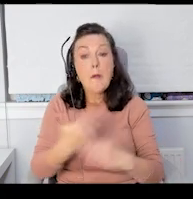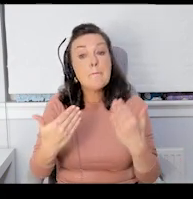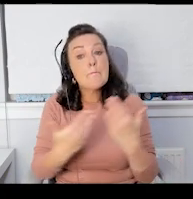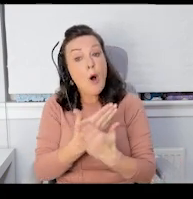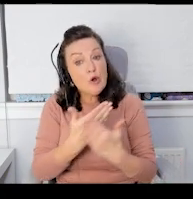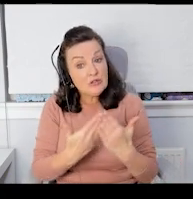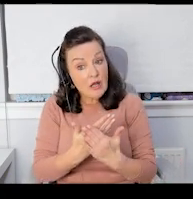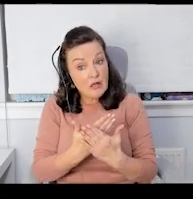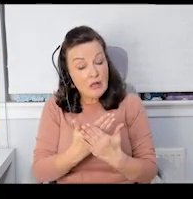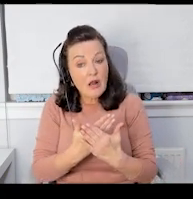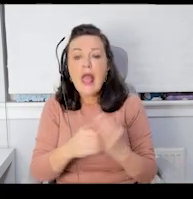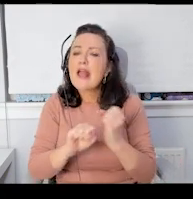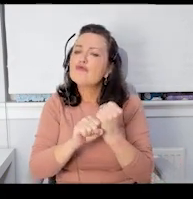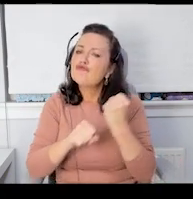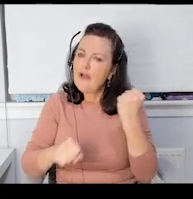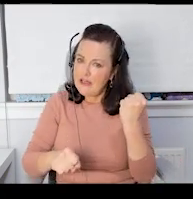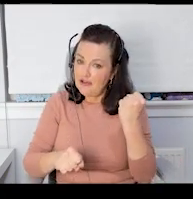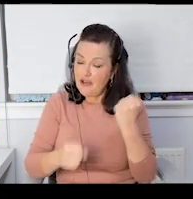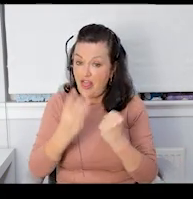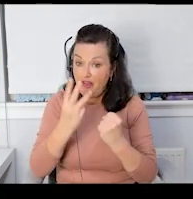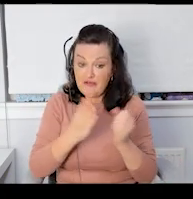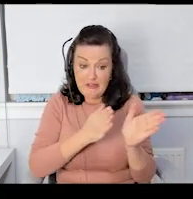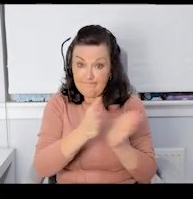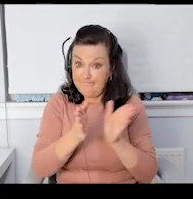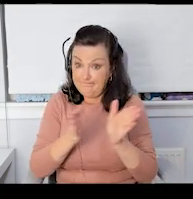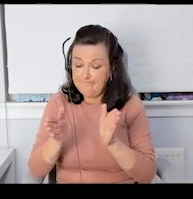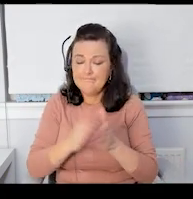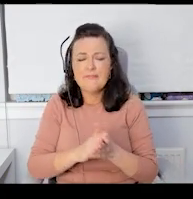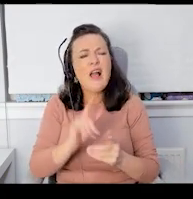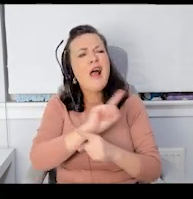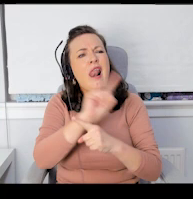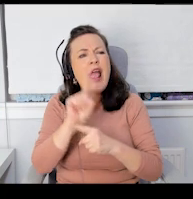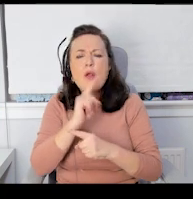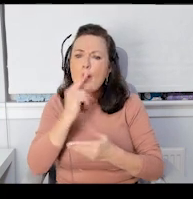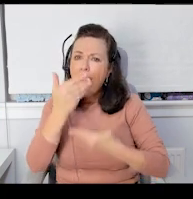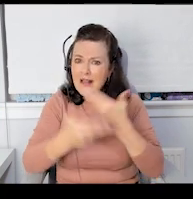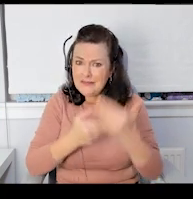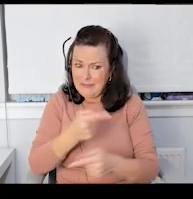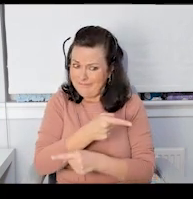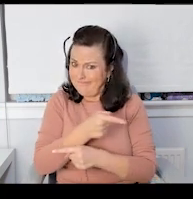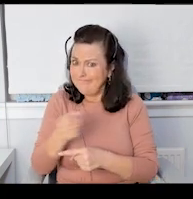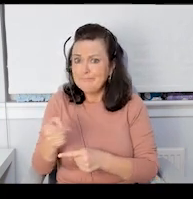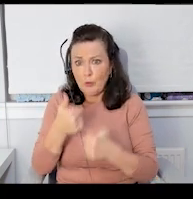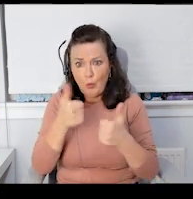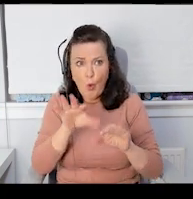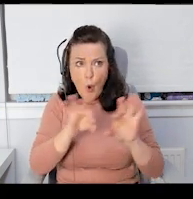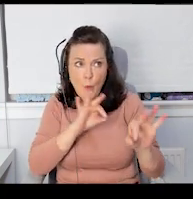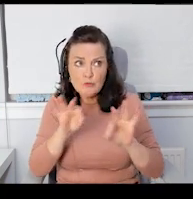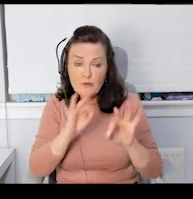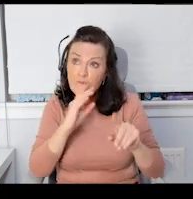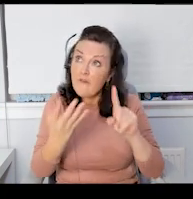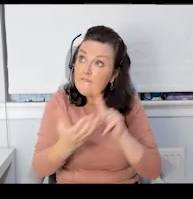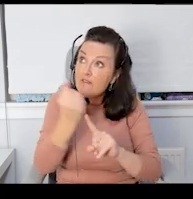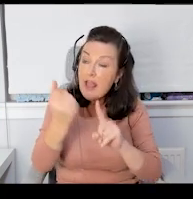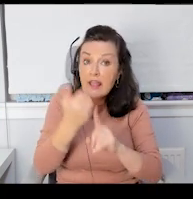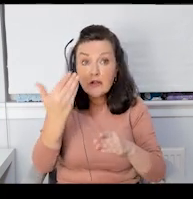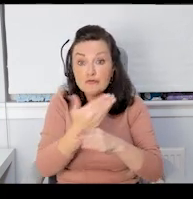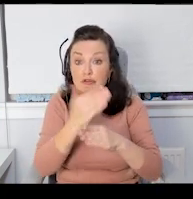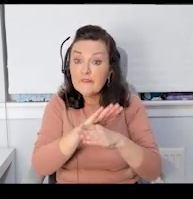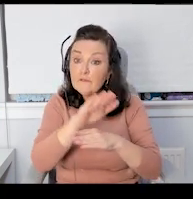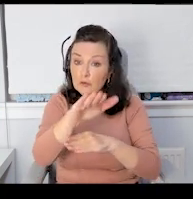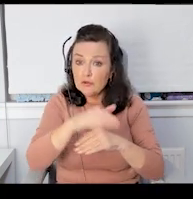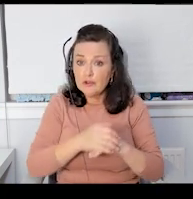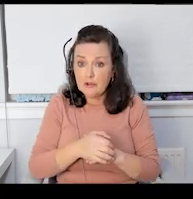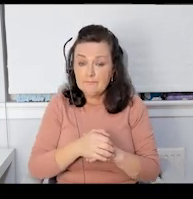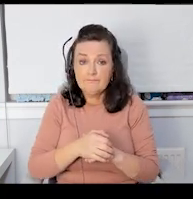we will discuss these in a bit more detail and how work-based learning can open the door to a wide range of careers. Today, you can find apprenticeships in more